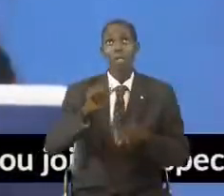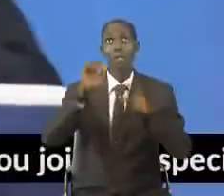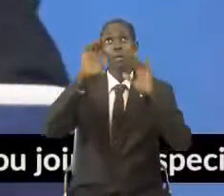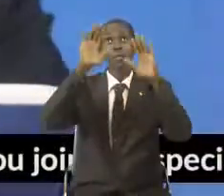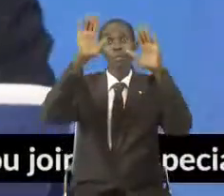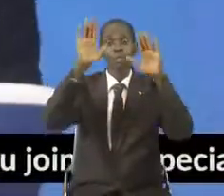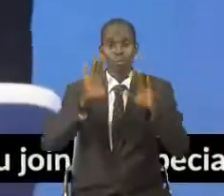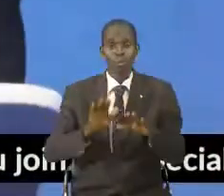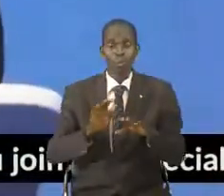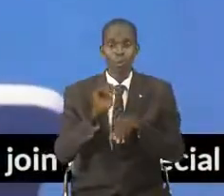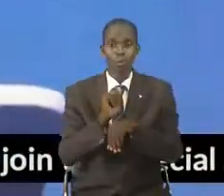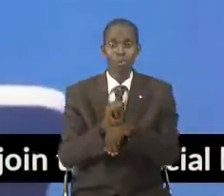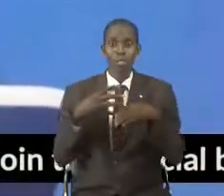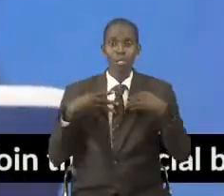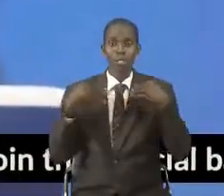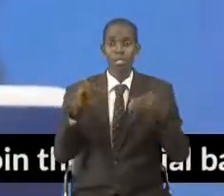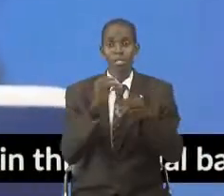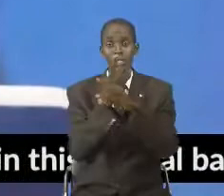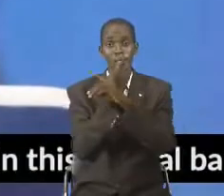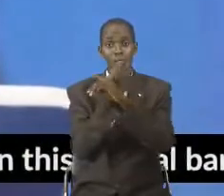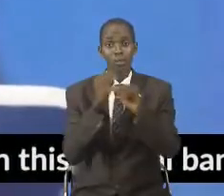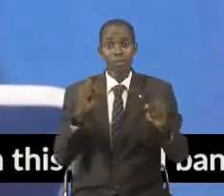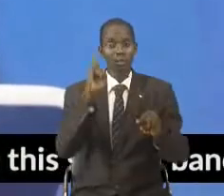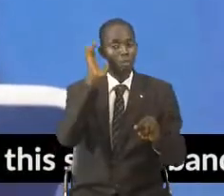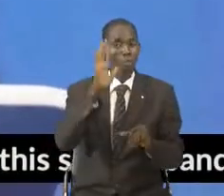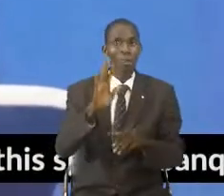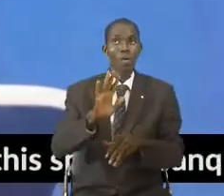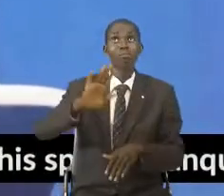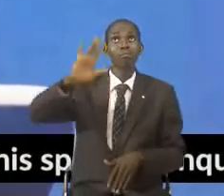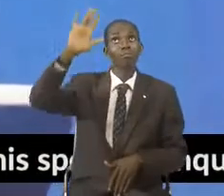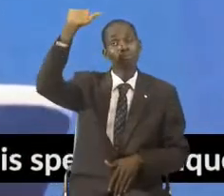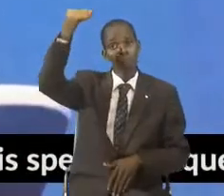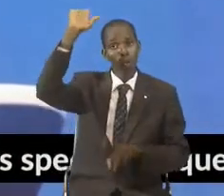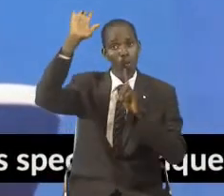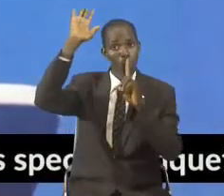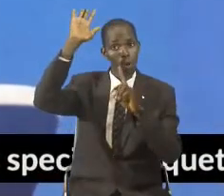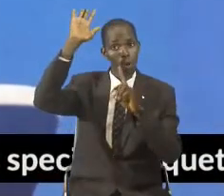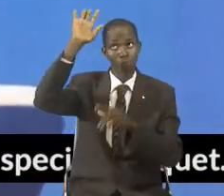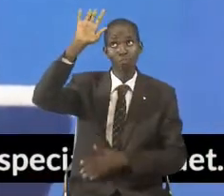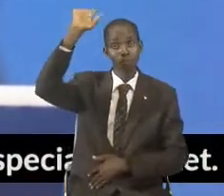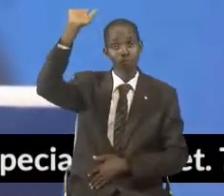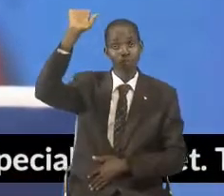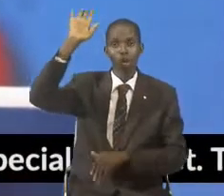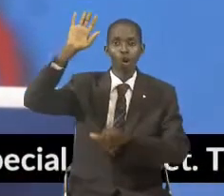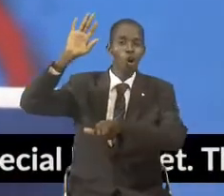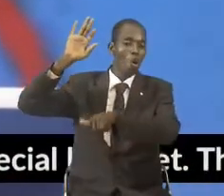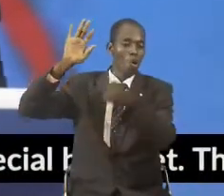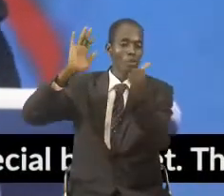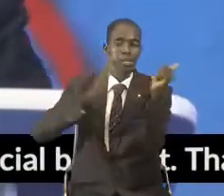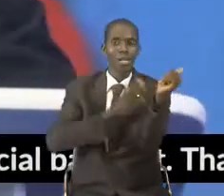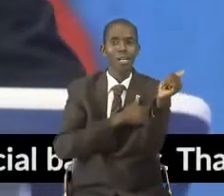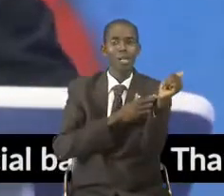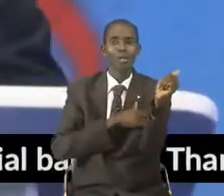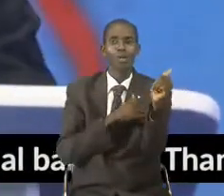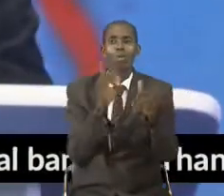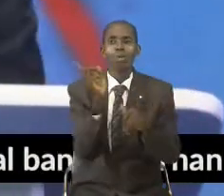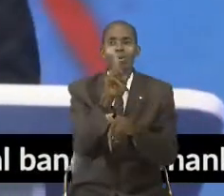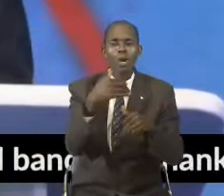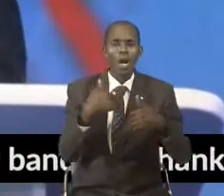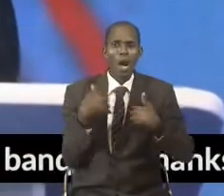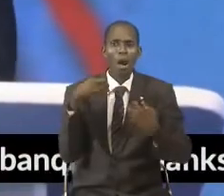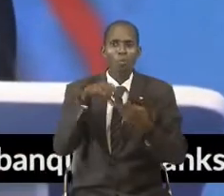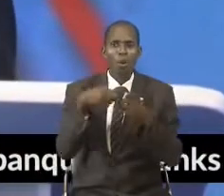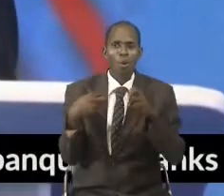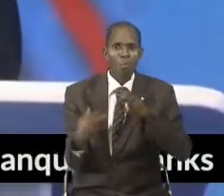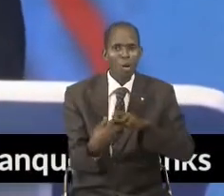Once again, you need a miracle, healing, deliverance. You raise up one hand, then you lay the other